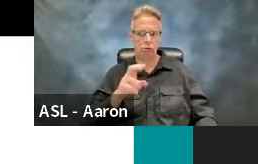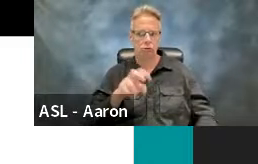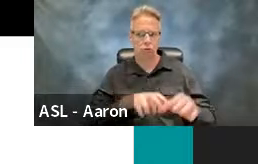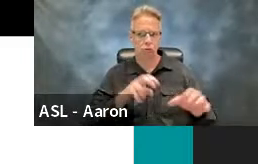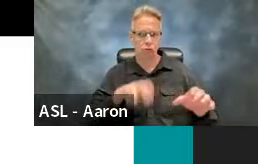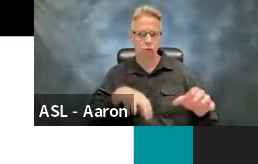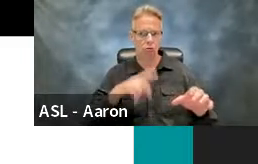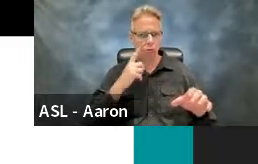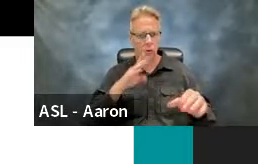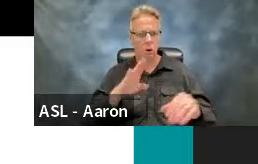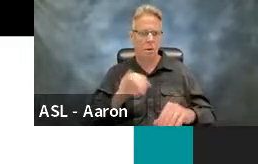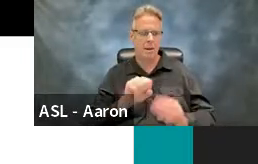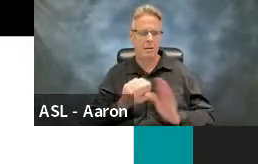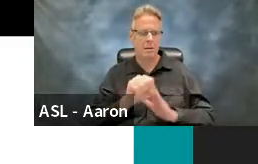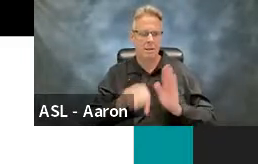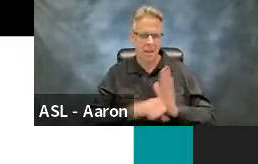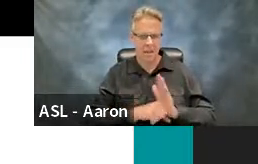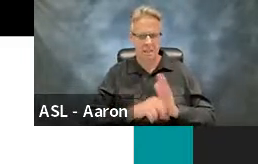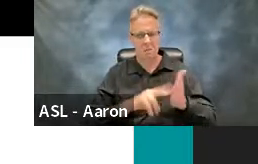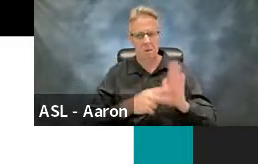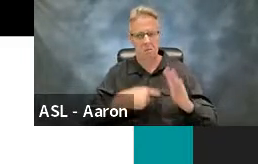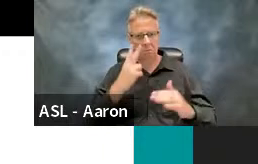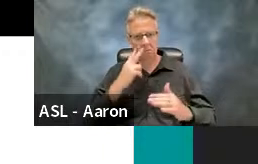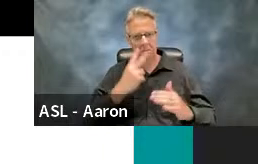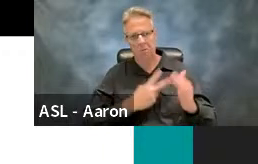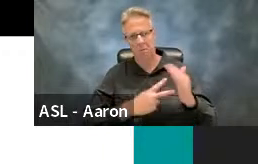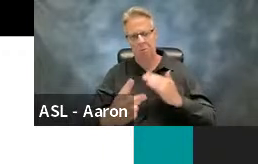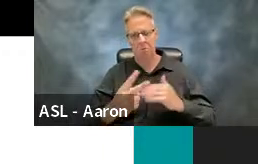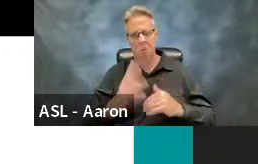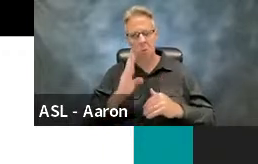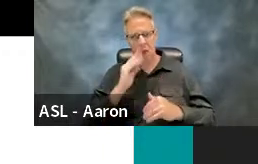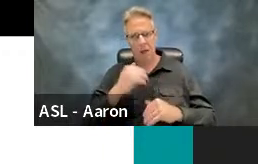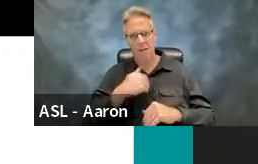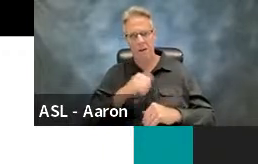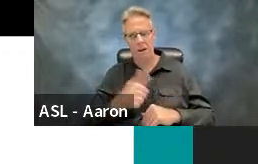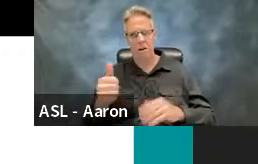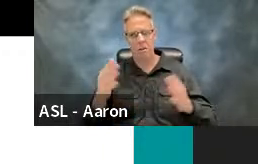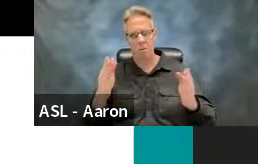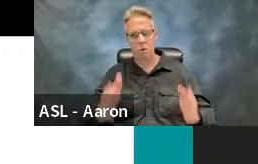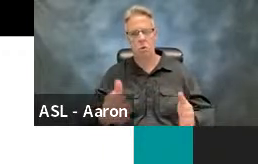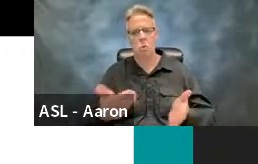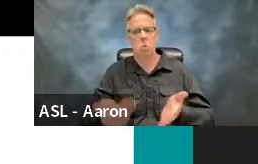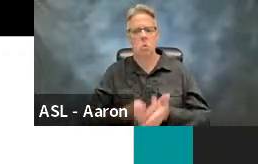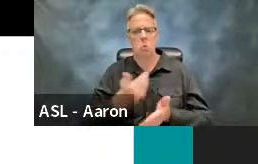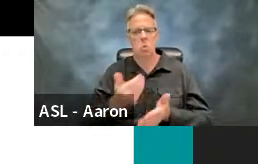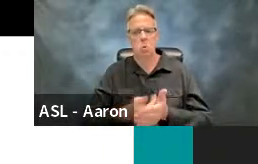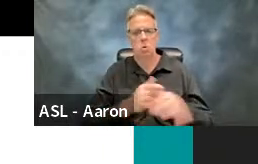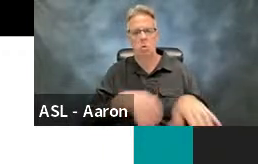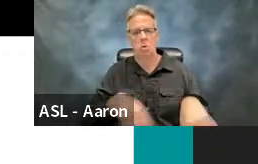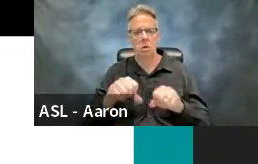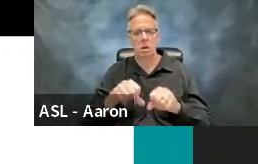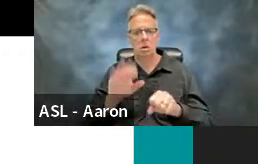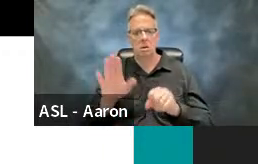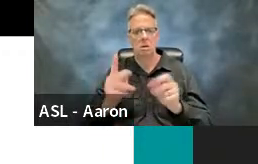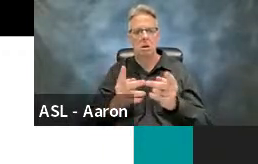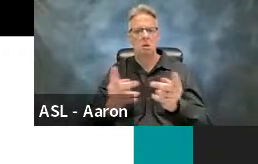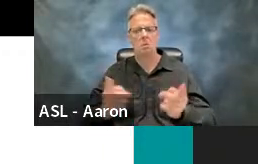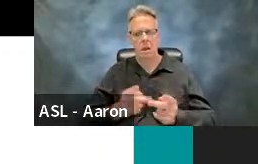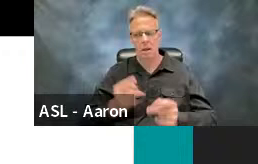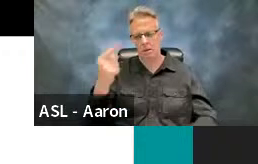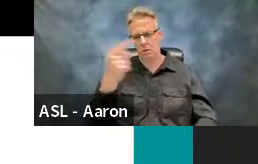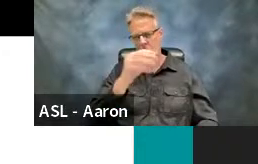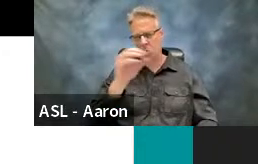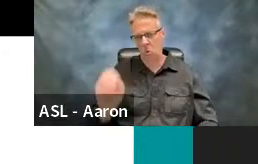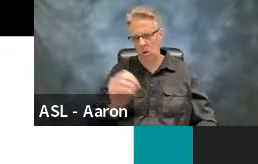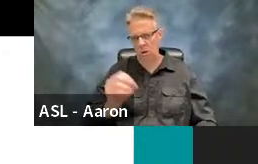the bi-state, so we anticipate having someone new in his place in Oregon. But